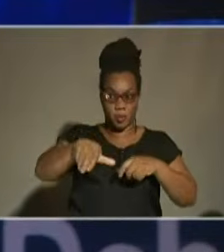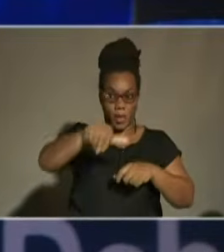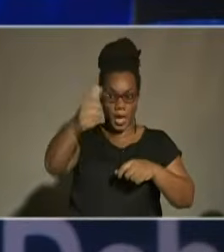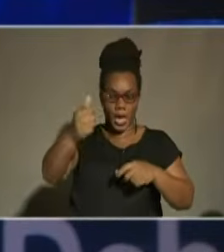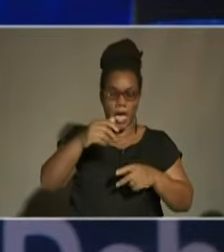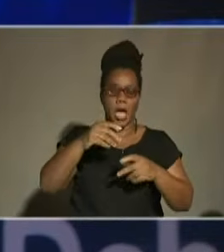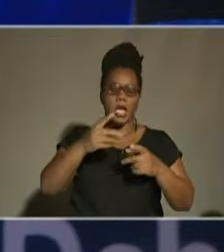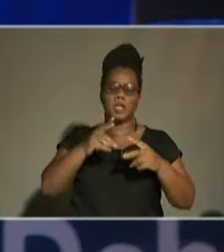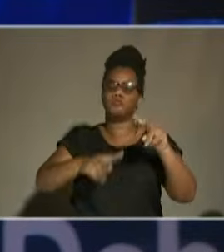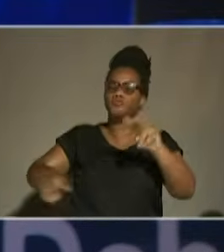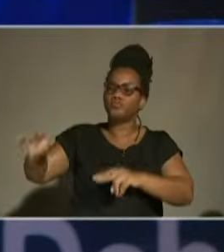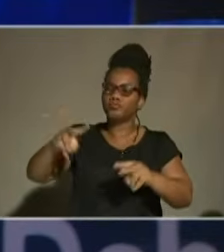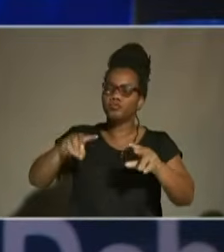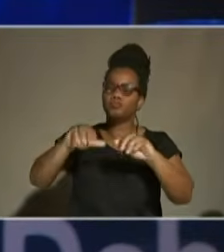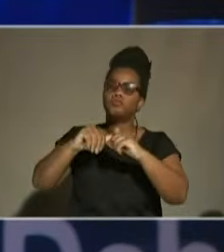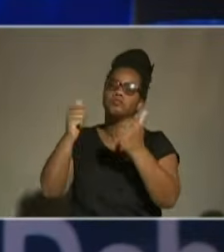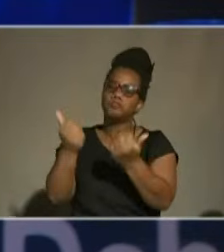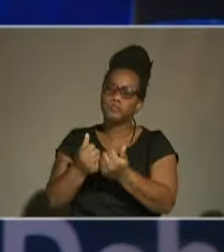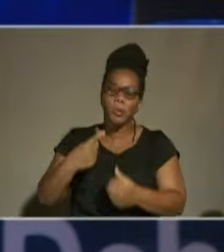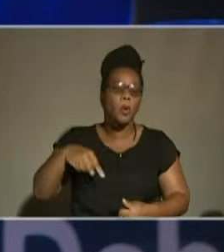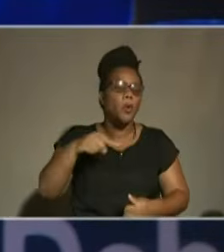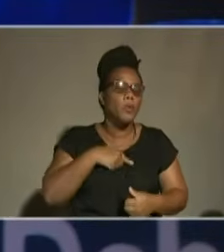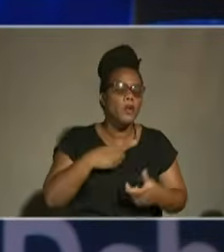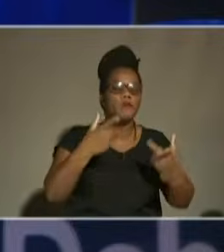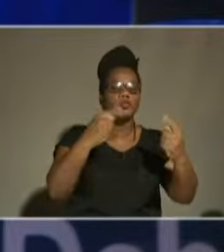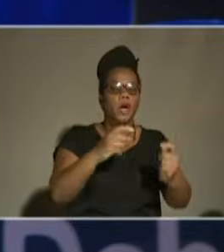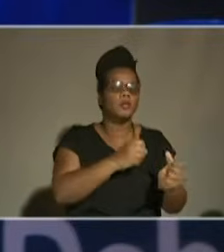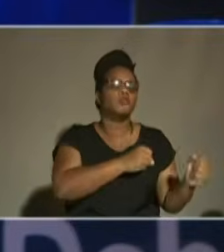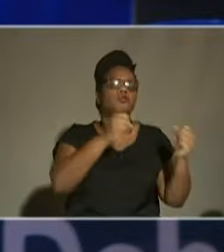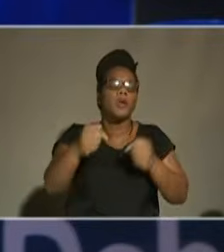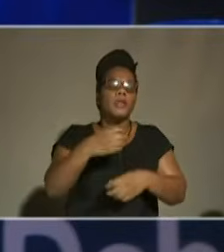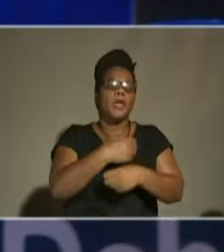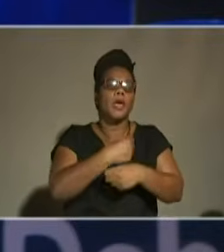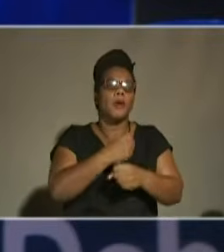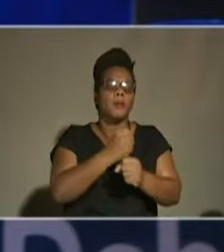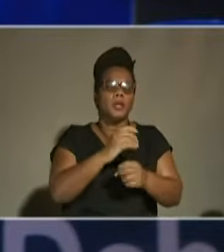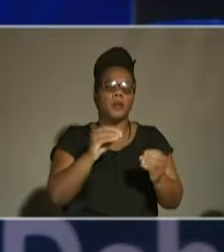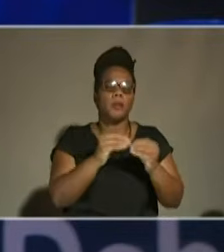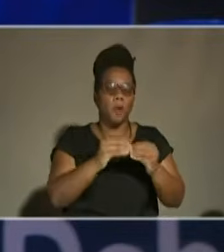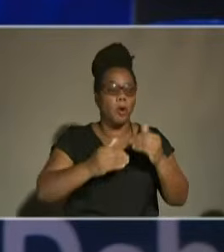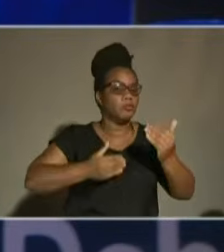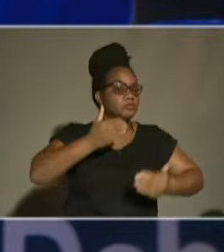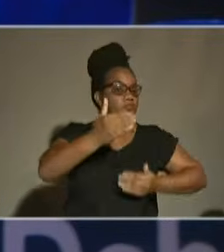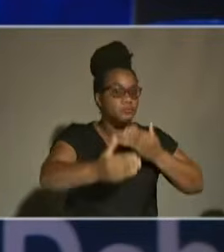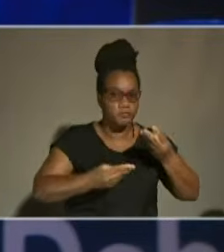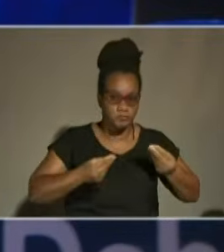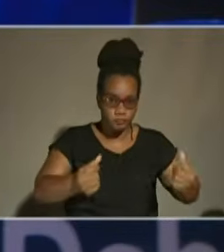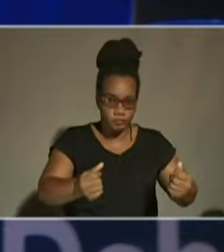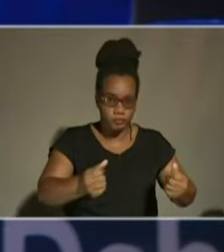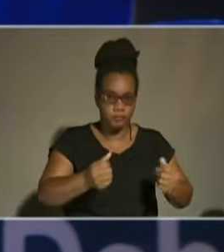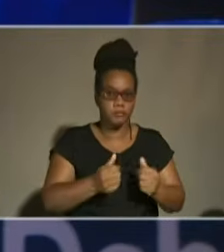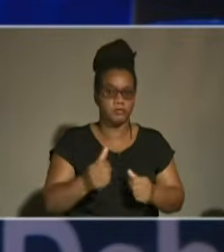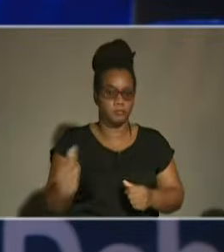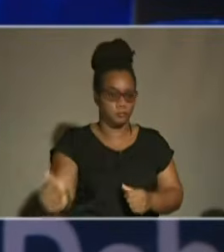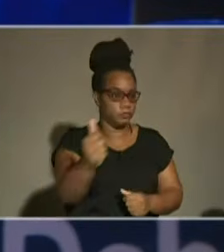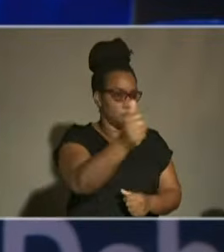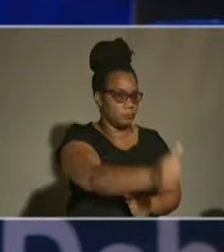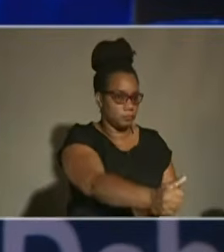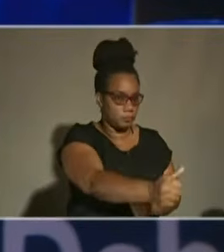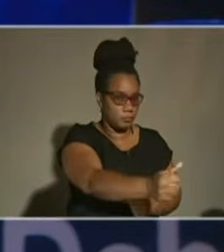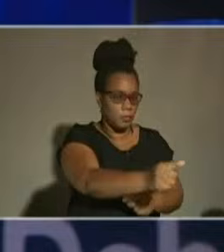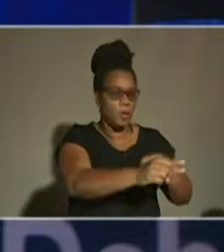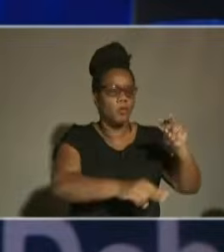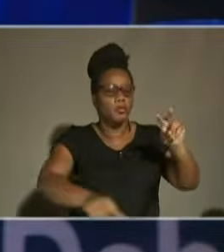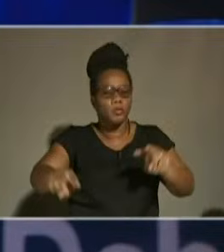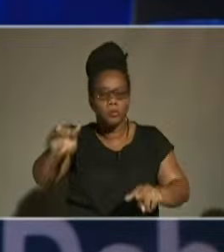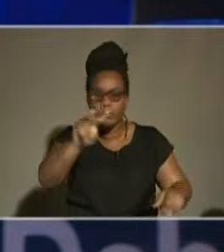body. Indeed, we have acted to strengthen and make them far more efficient. In placing the